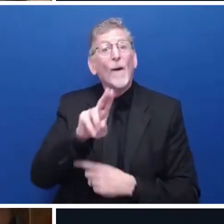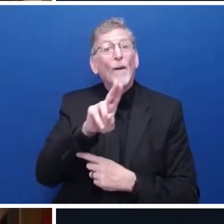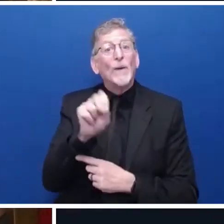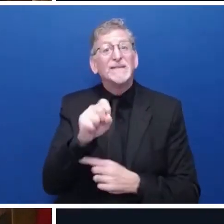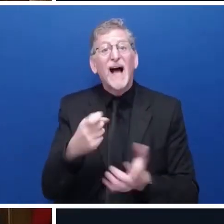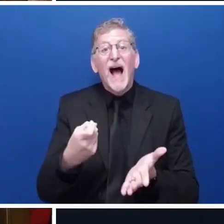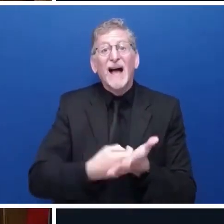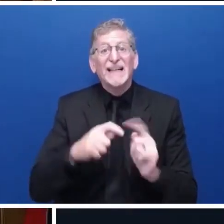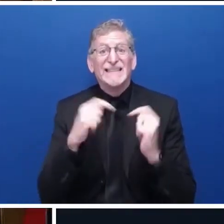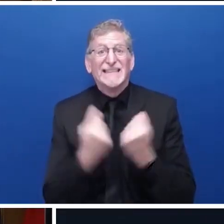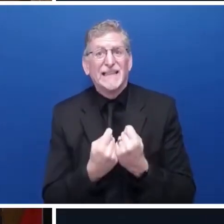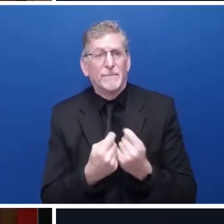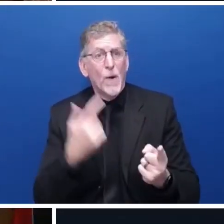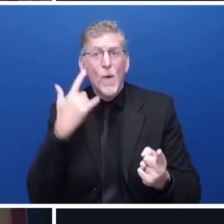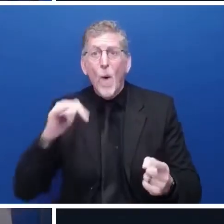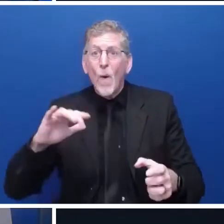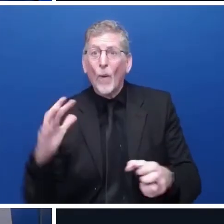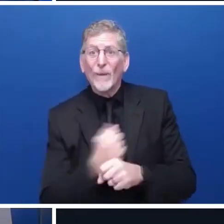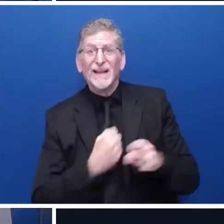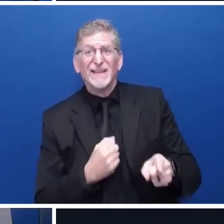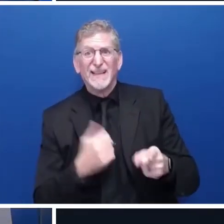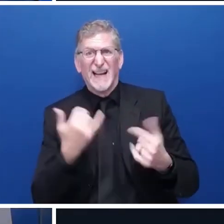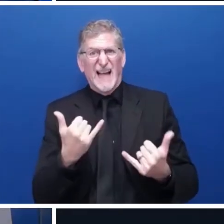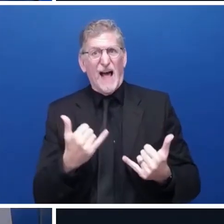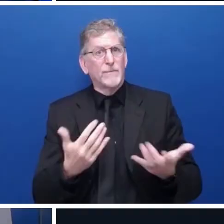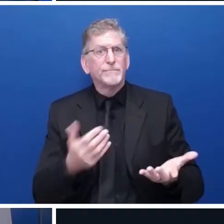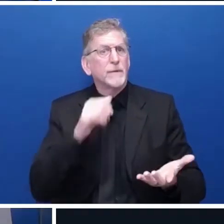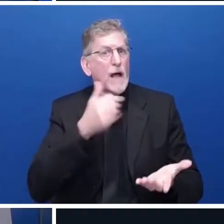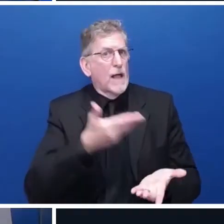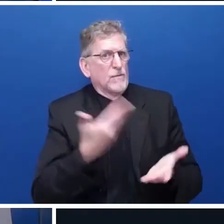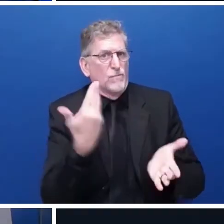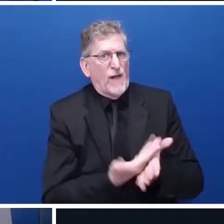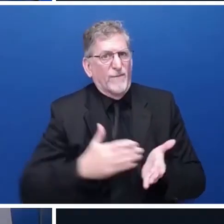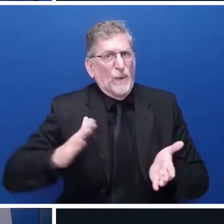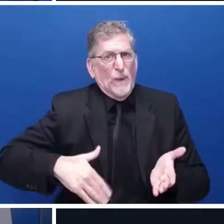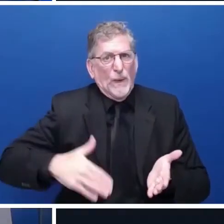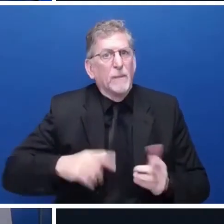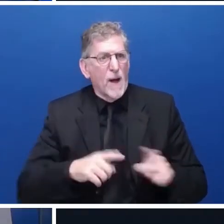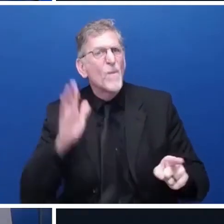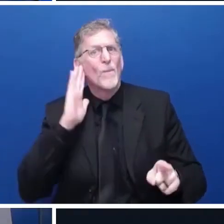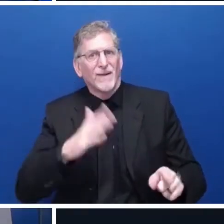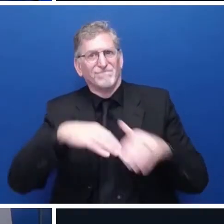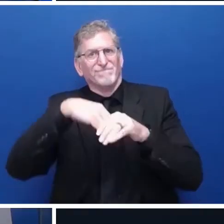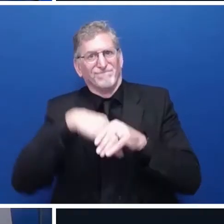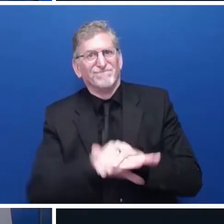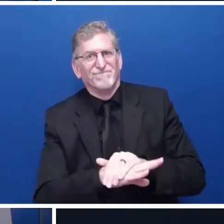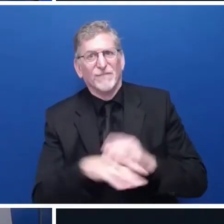Liz. Well, with us at the table here all evening, and it could be a long evening, even longer than last year